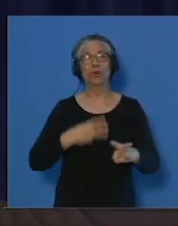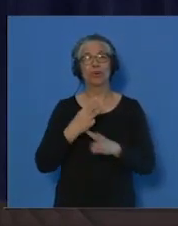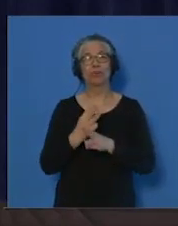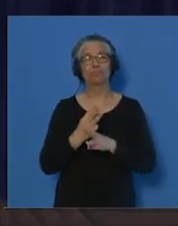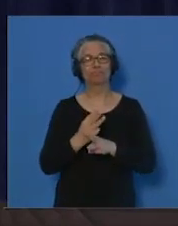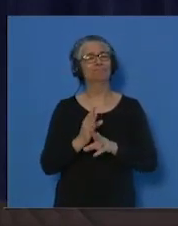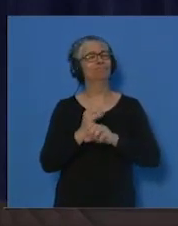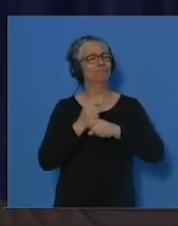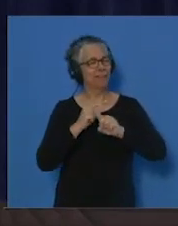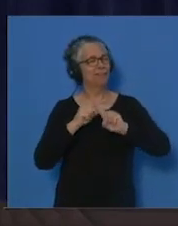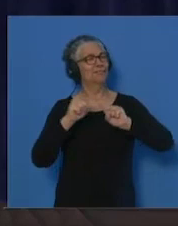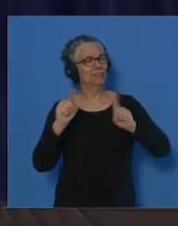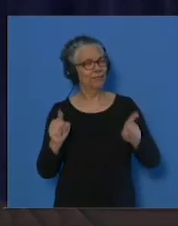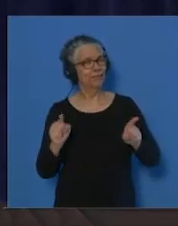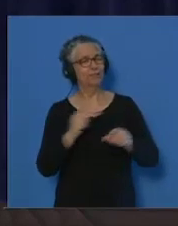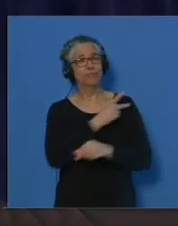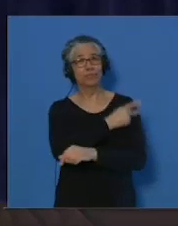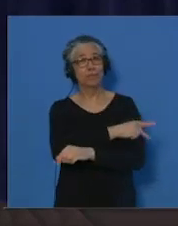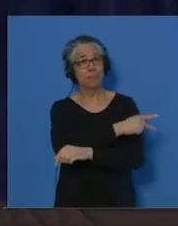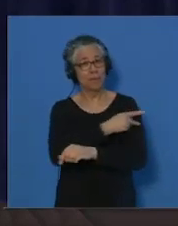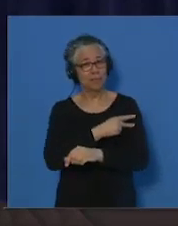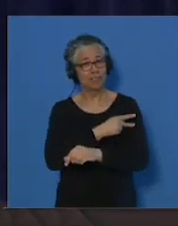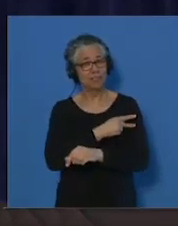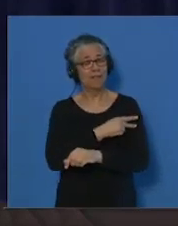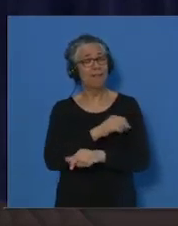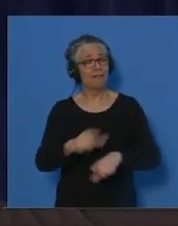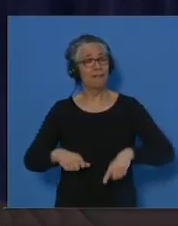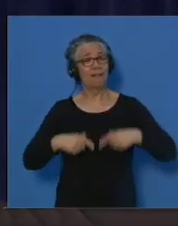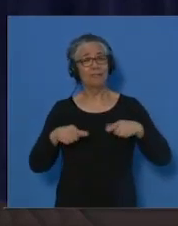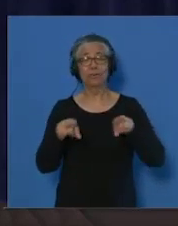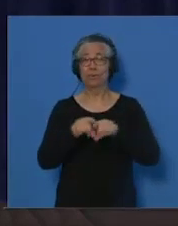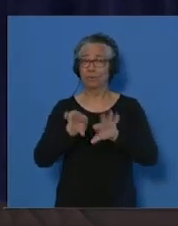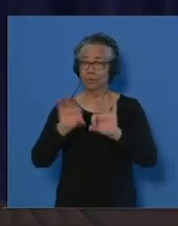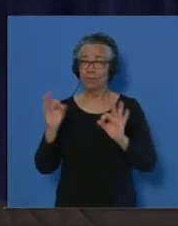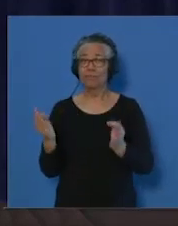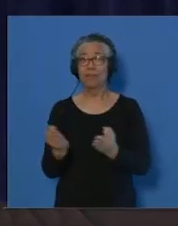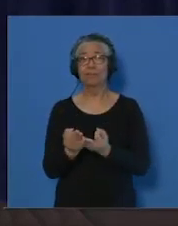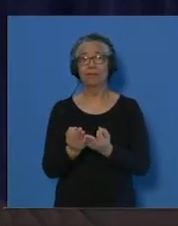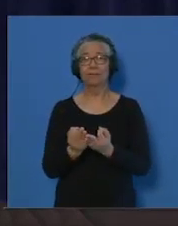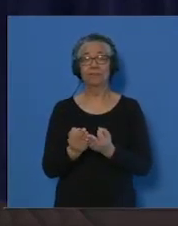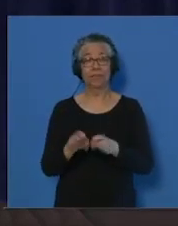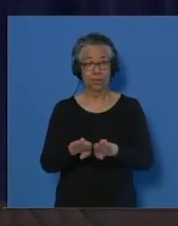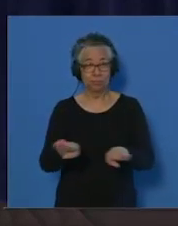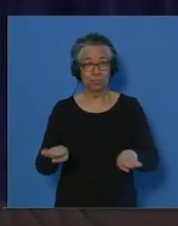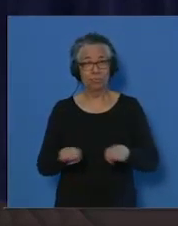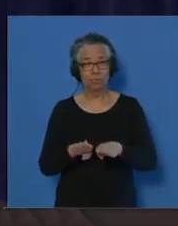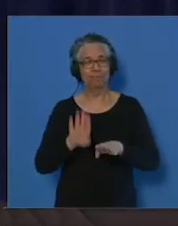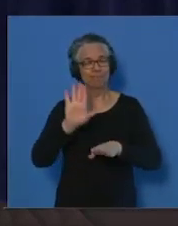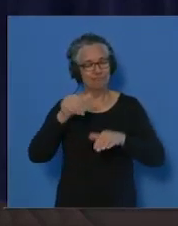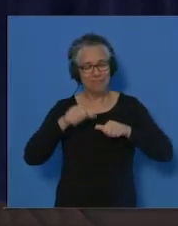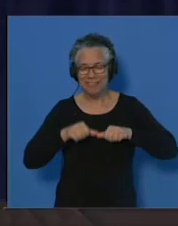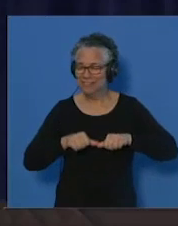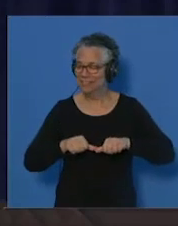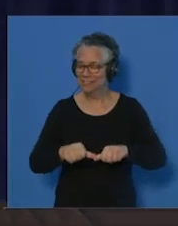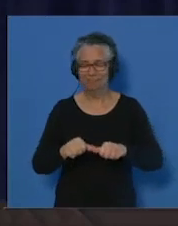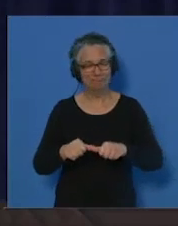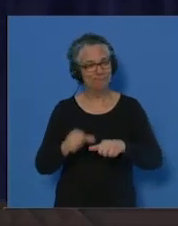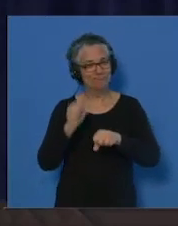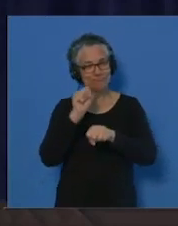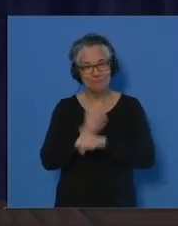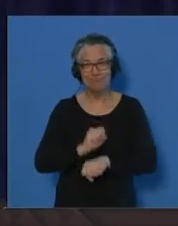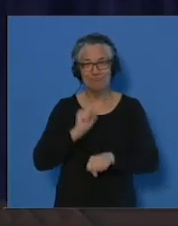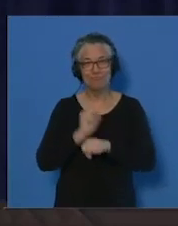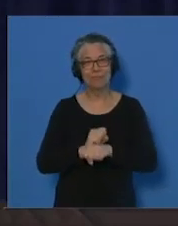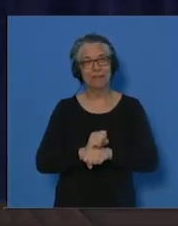lives of their patients and their patients' families. In Bermuda, your endless dedication is recognized and